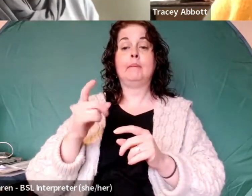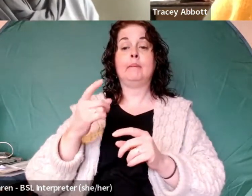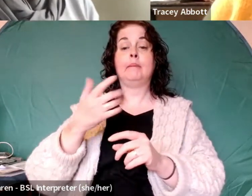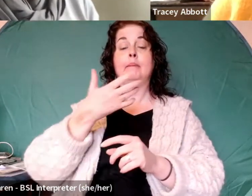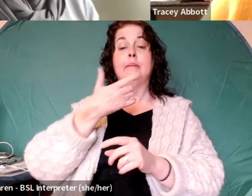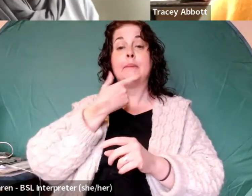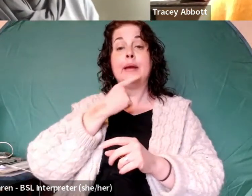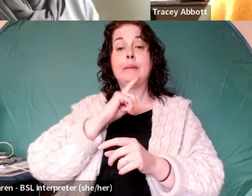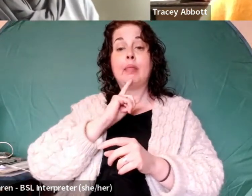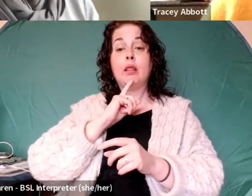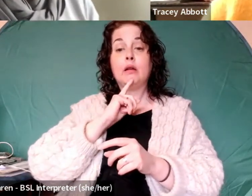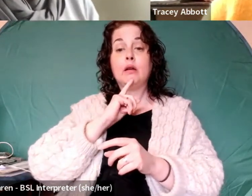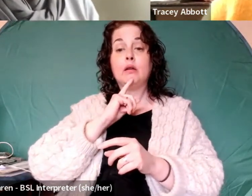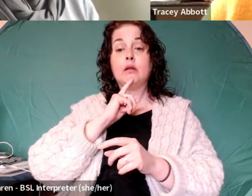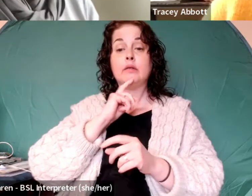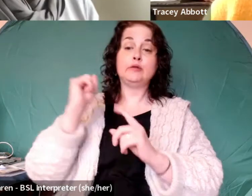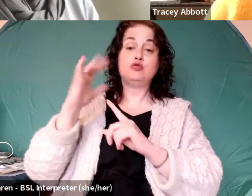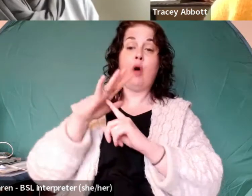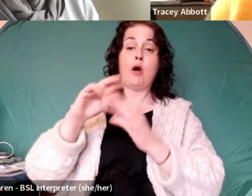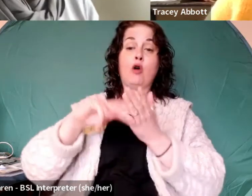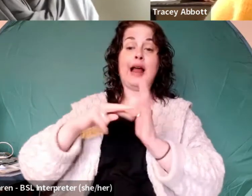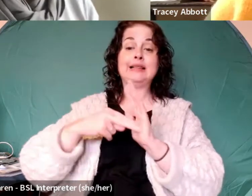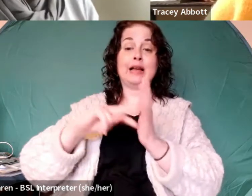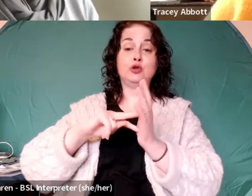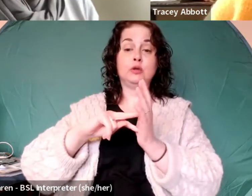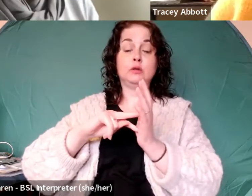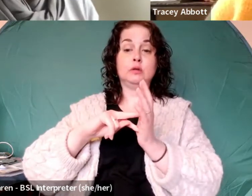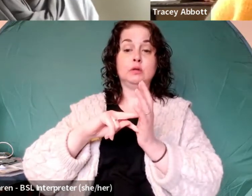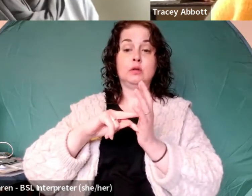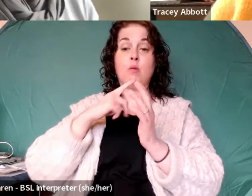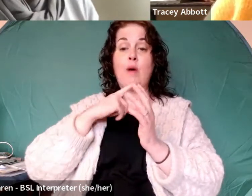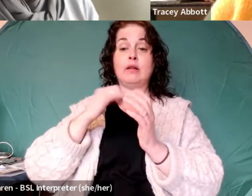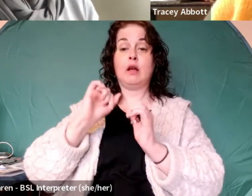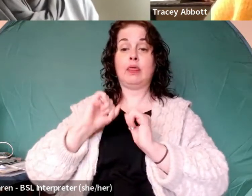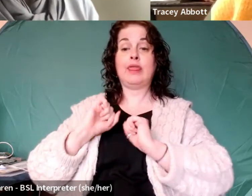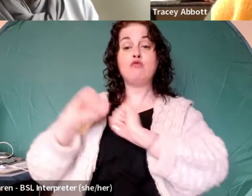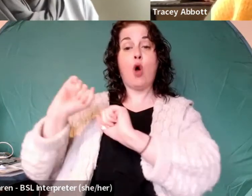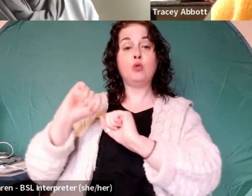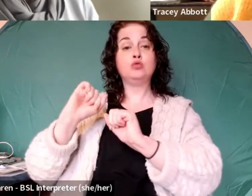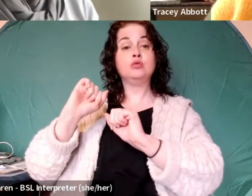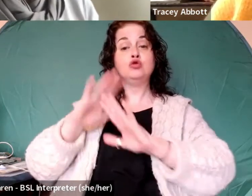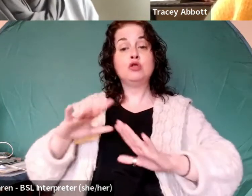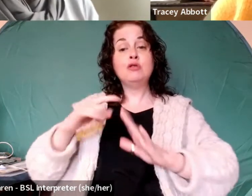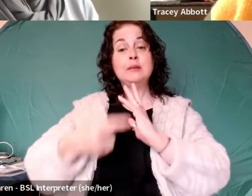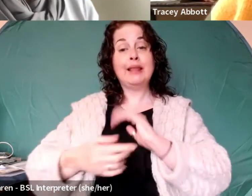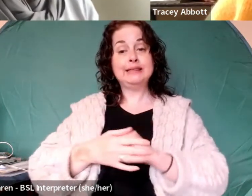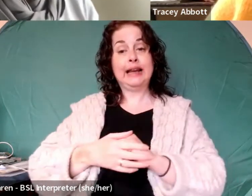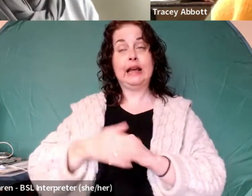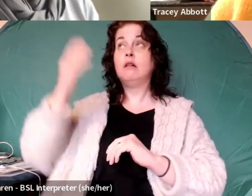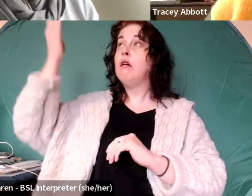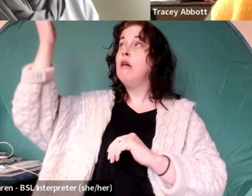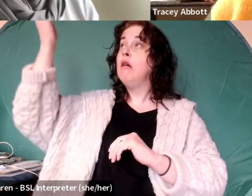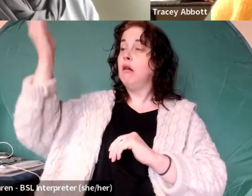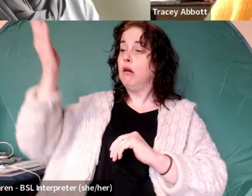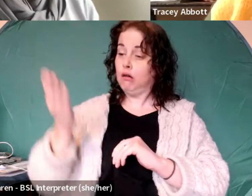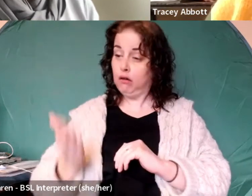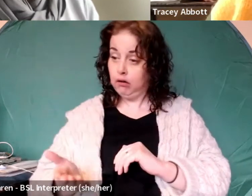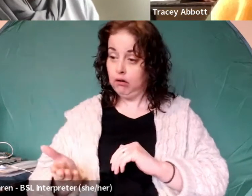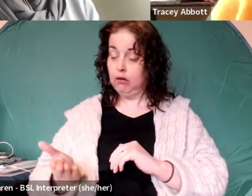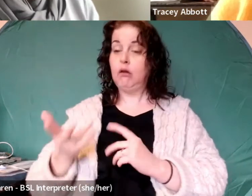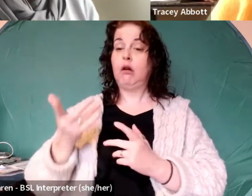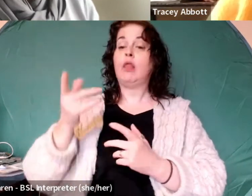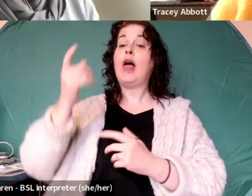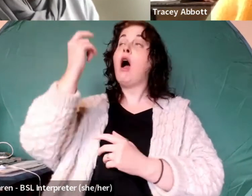people at the top of the organization change their mind is normally when their own children have a disability. It comes really close to home.